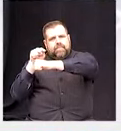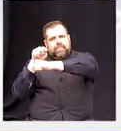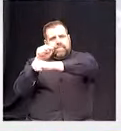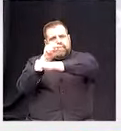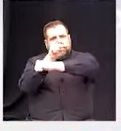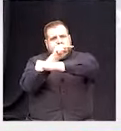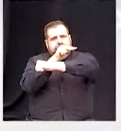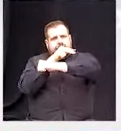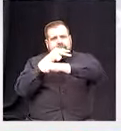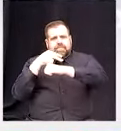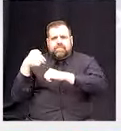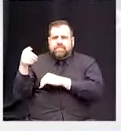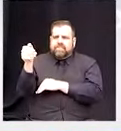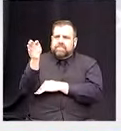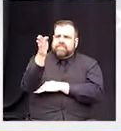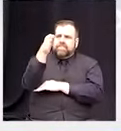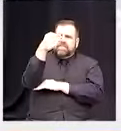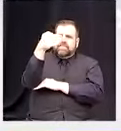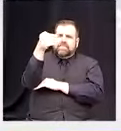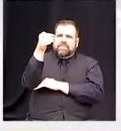watched, were so